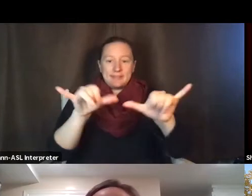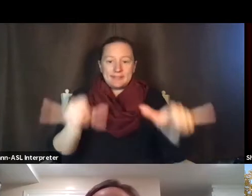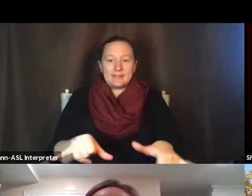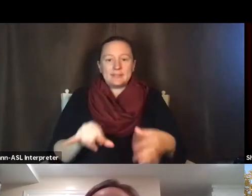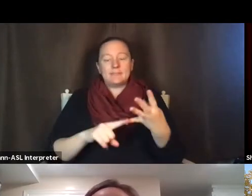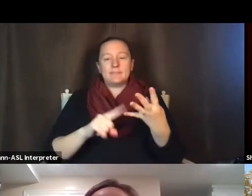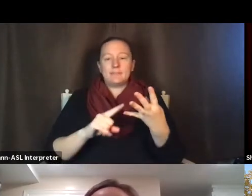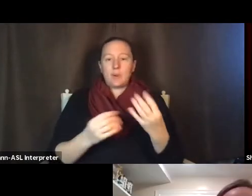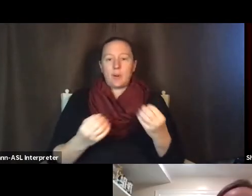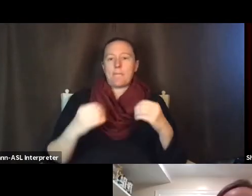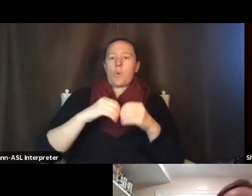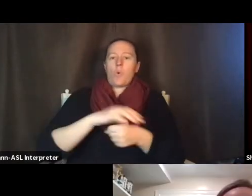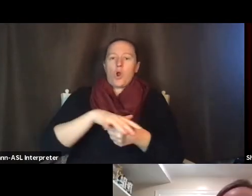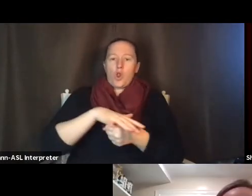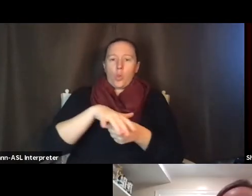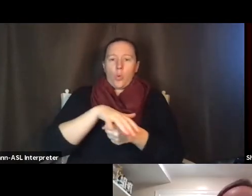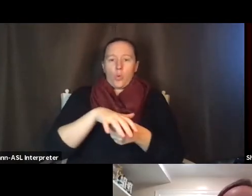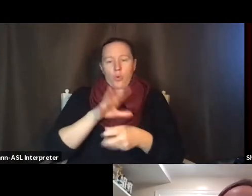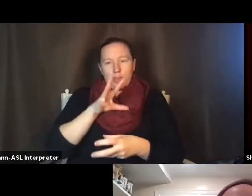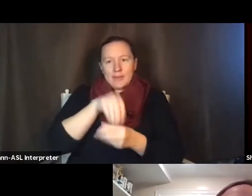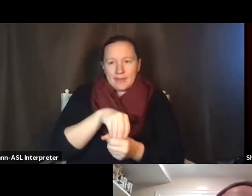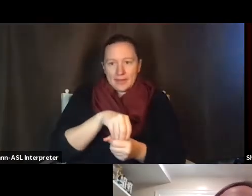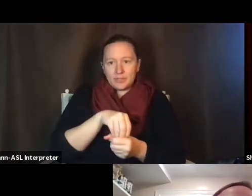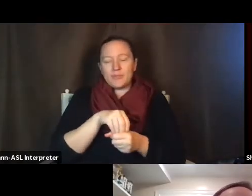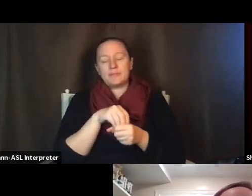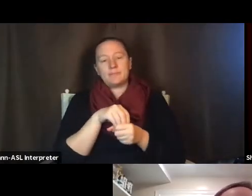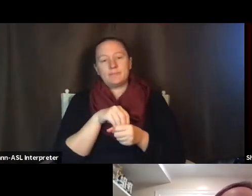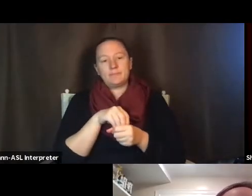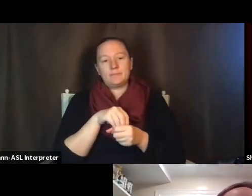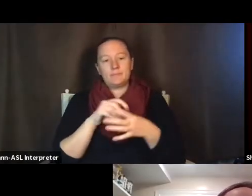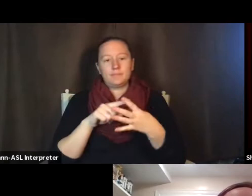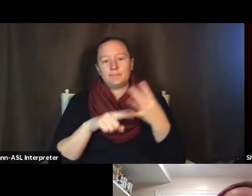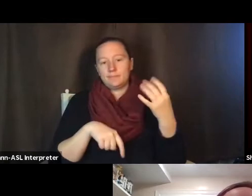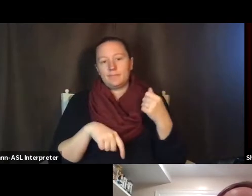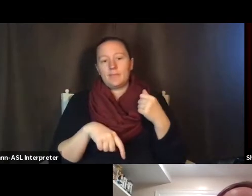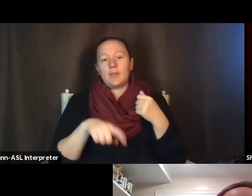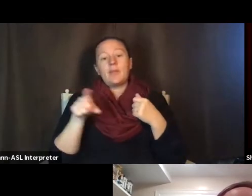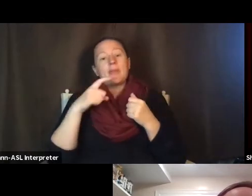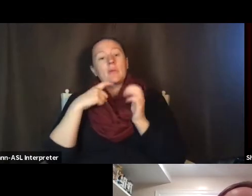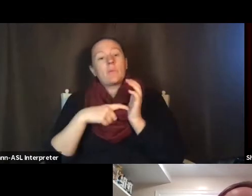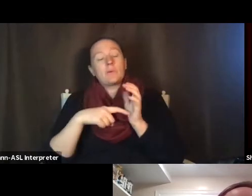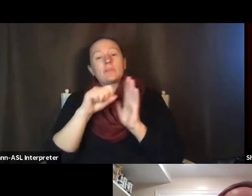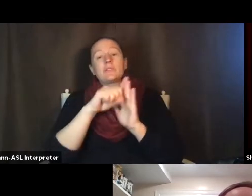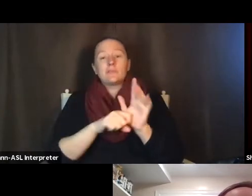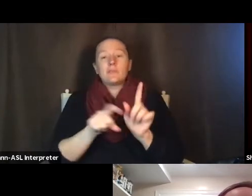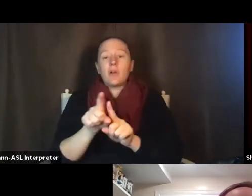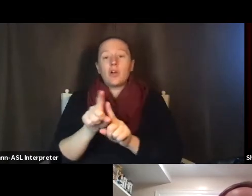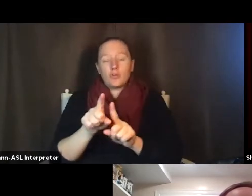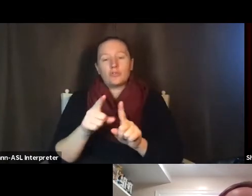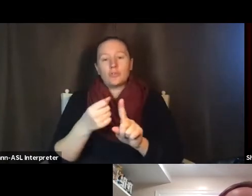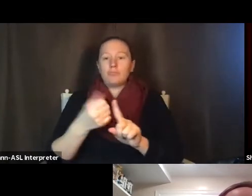more local engagement. And they noted that the state had also seen an expansion